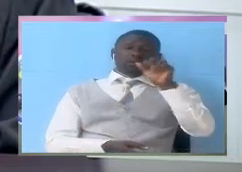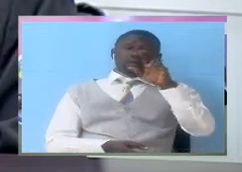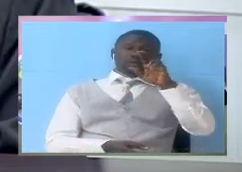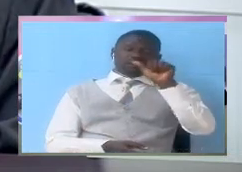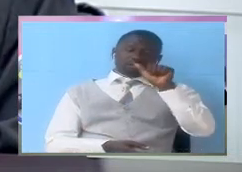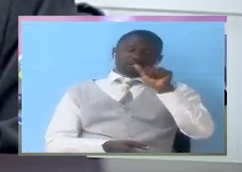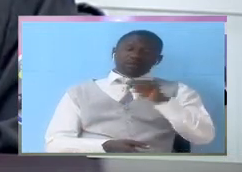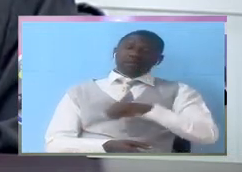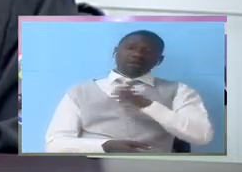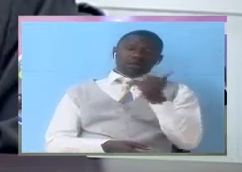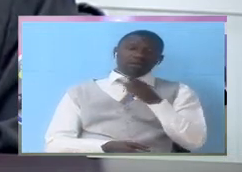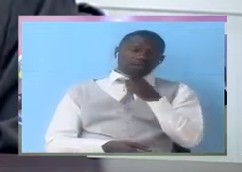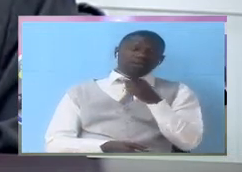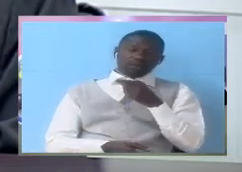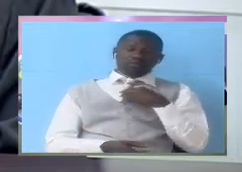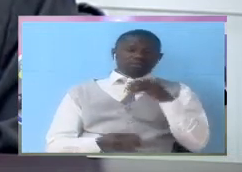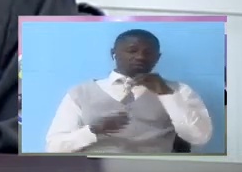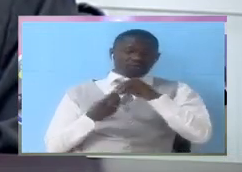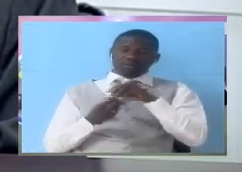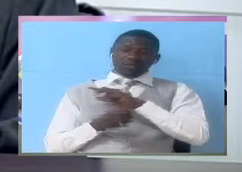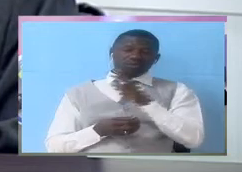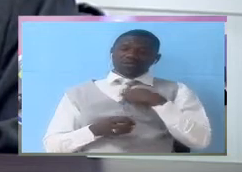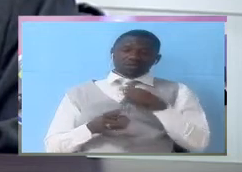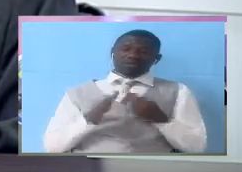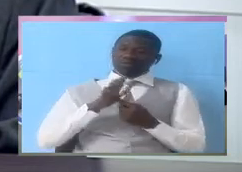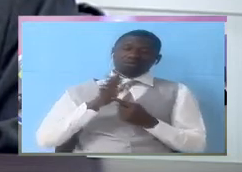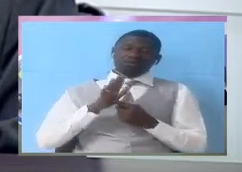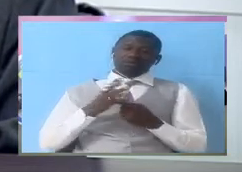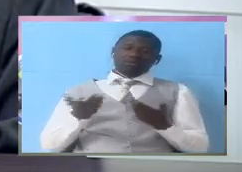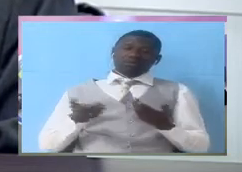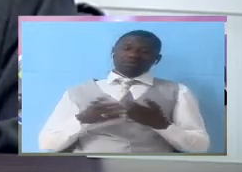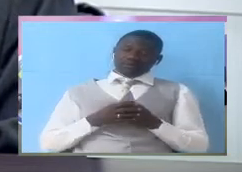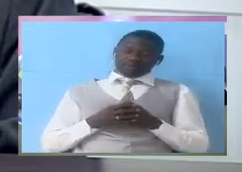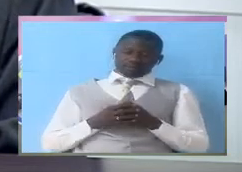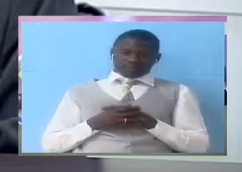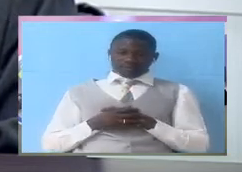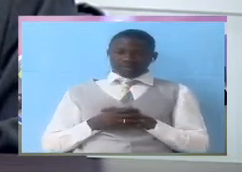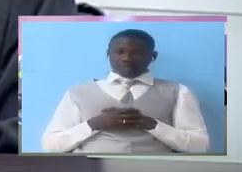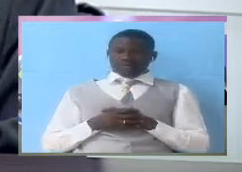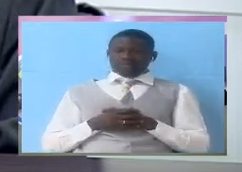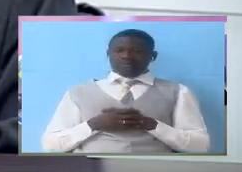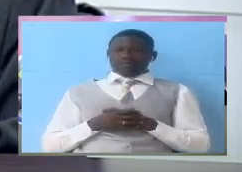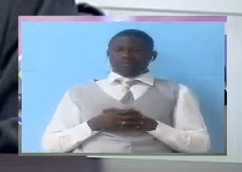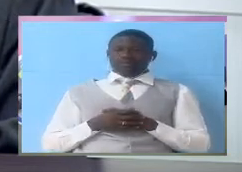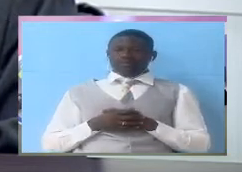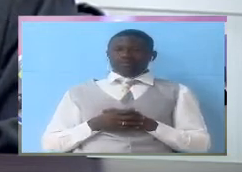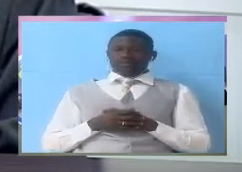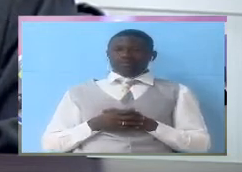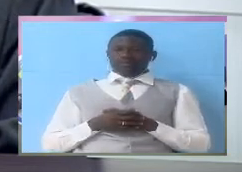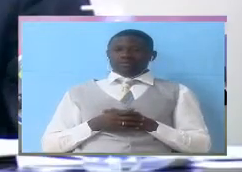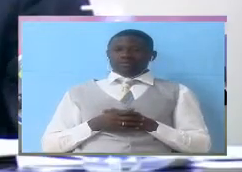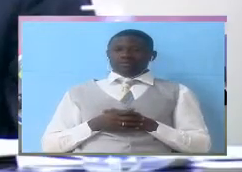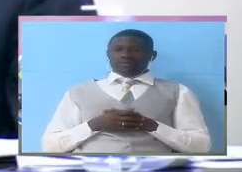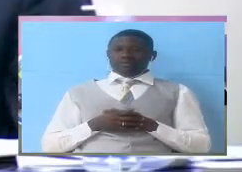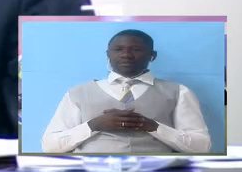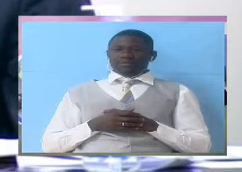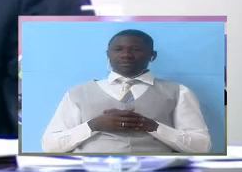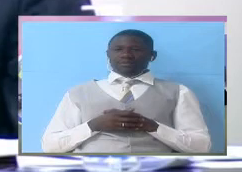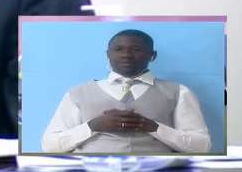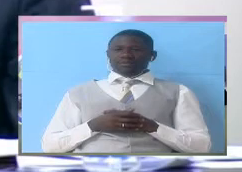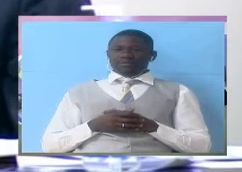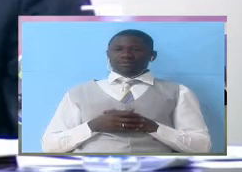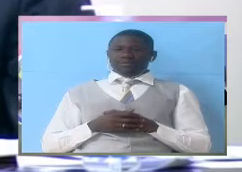bobu. And that point to me is irrelevant, I'm sorry. Kon nak man kaddu yu dal nekul lu am solo ci suma wax ni. You may have missed